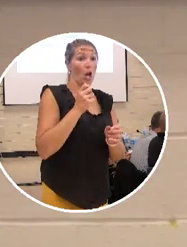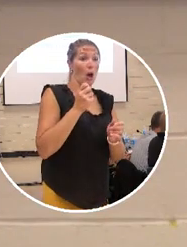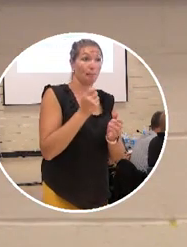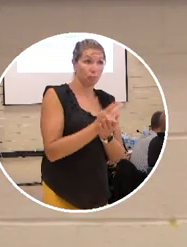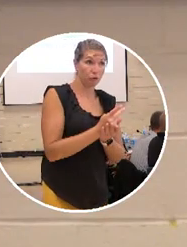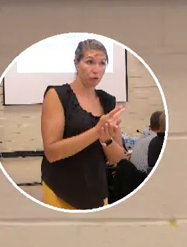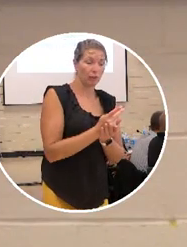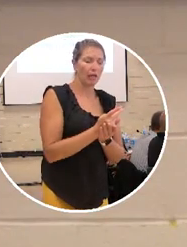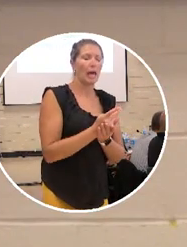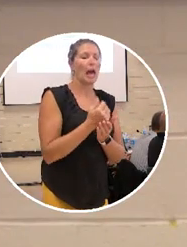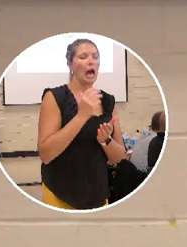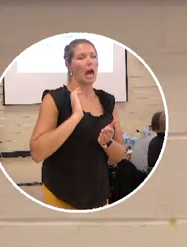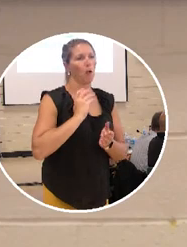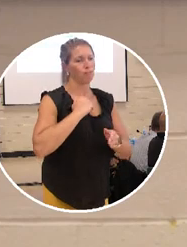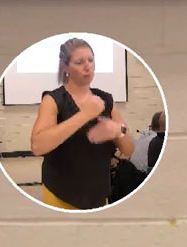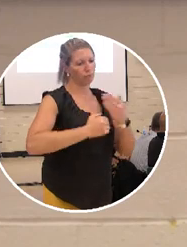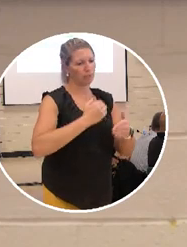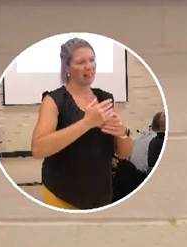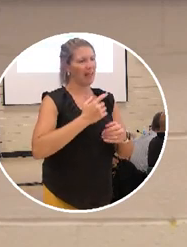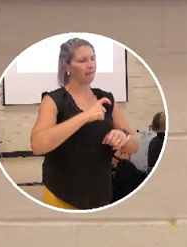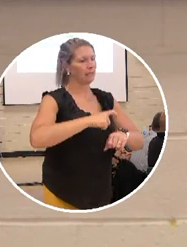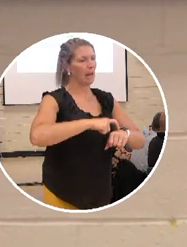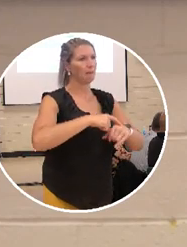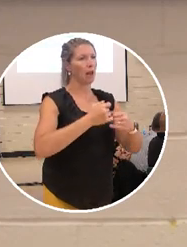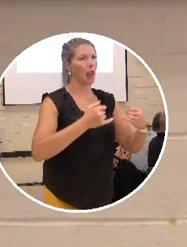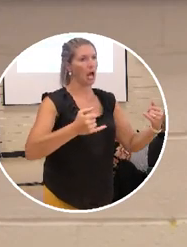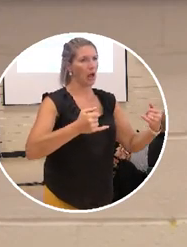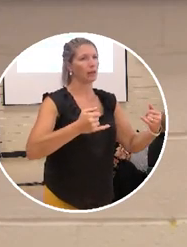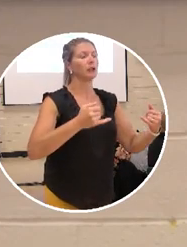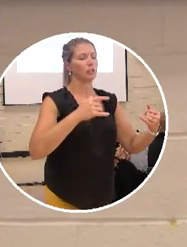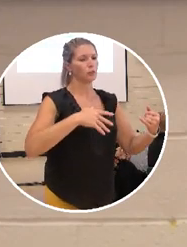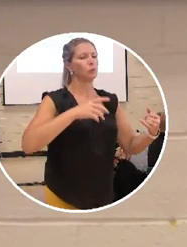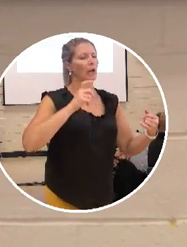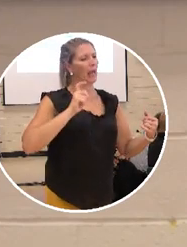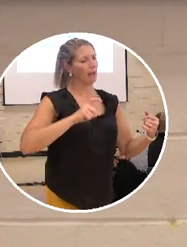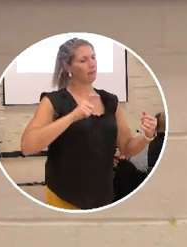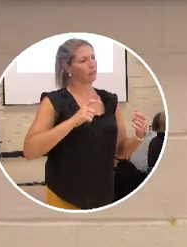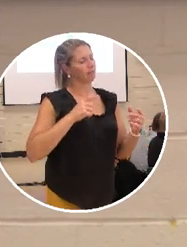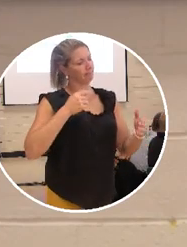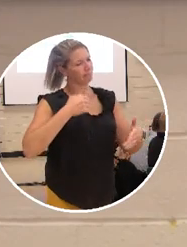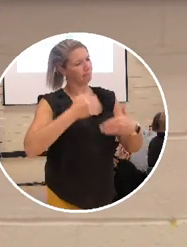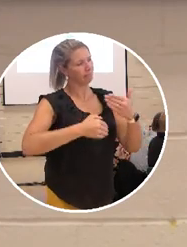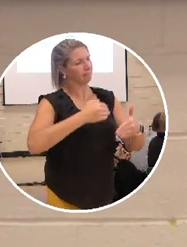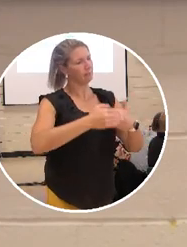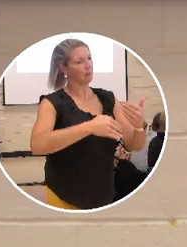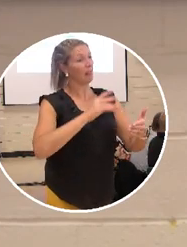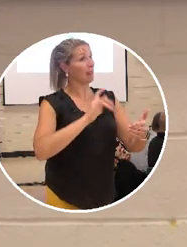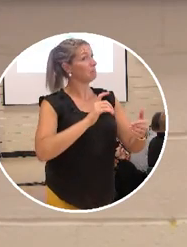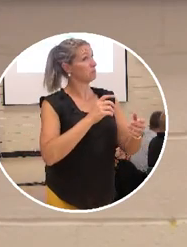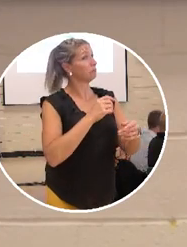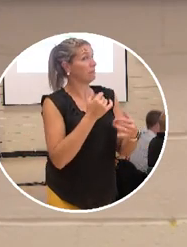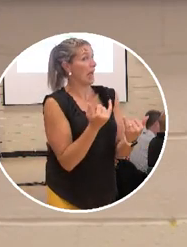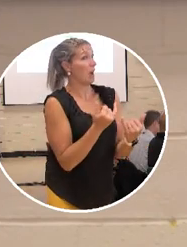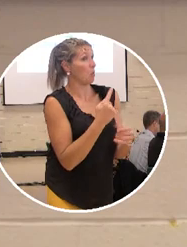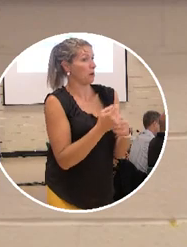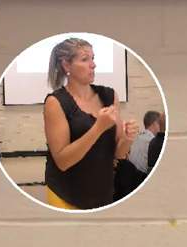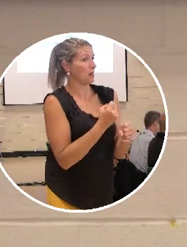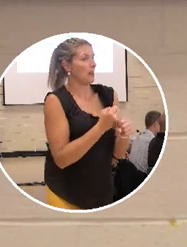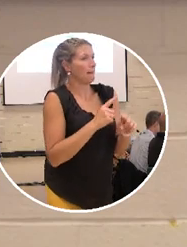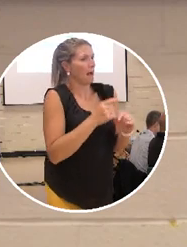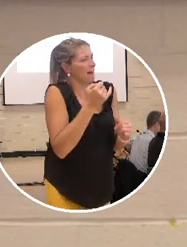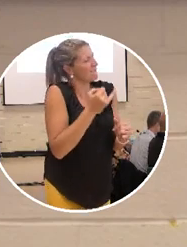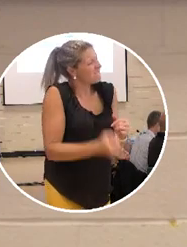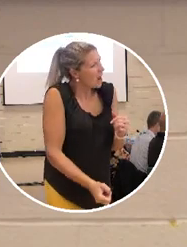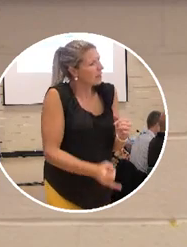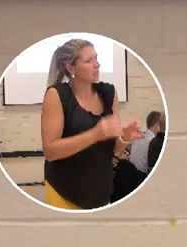internal process, and we have certain timelines that we have to follow in order to be able to do that. Okay. We've been going through that process, but the final item has to go to